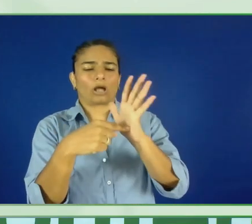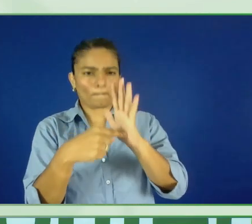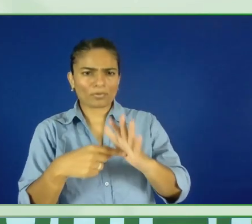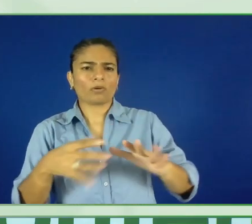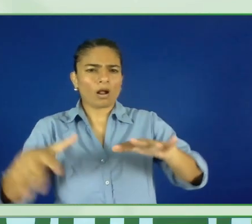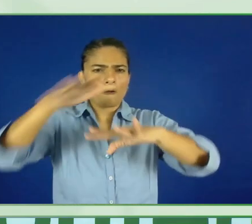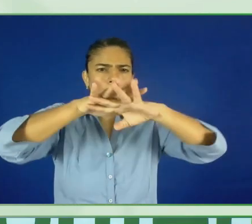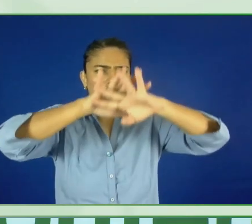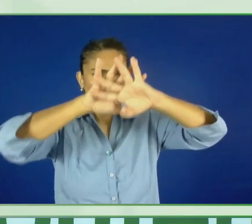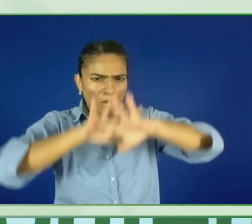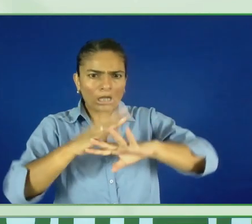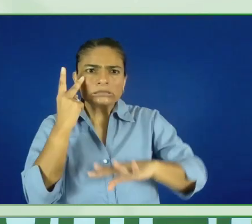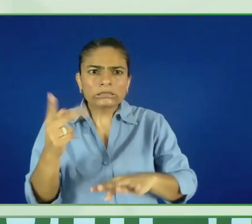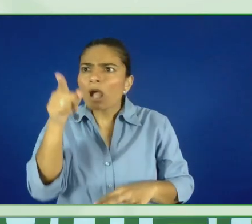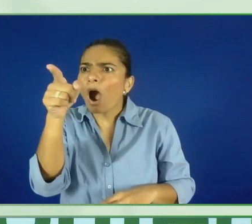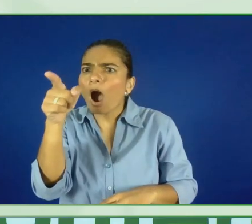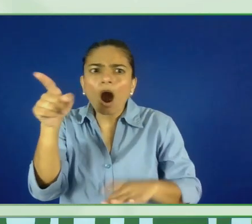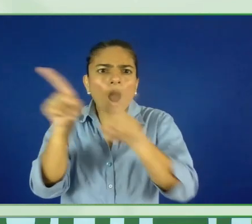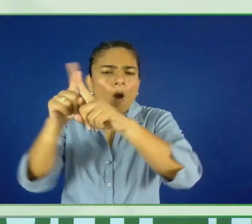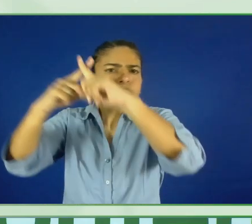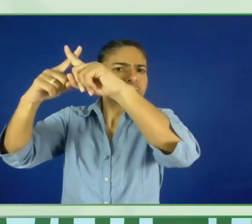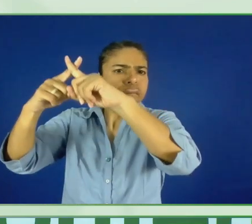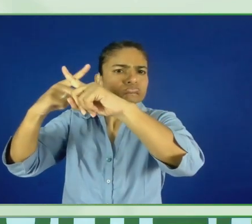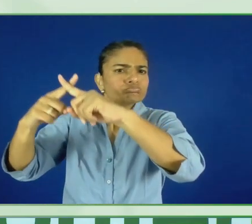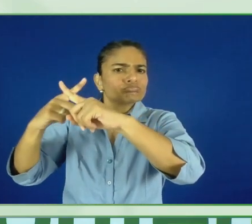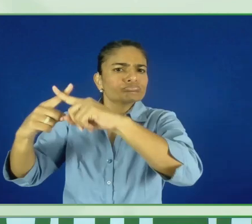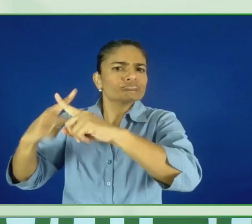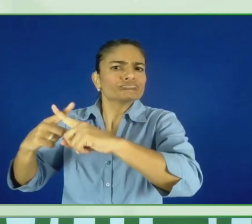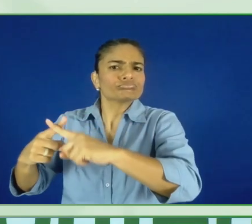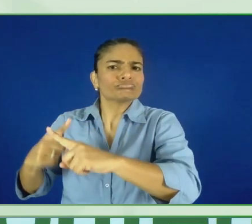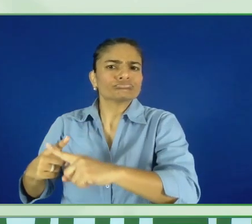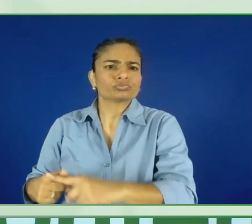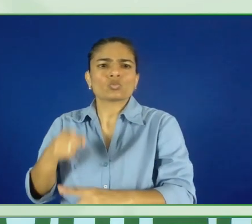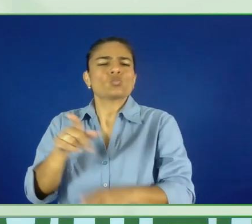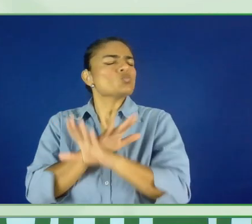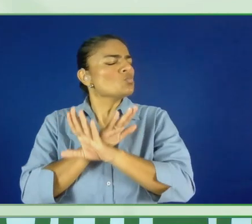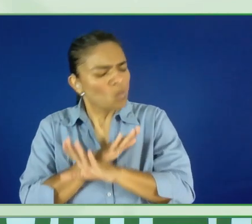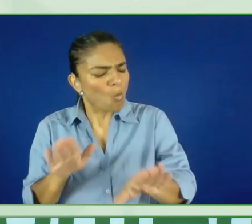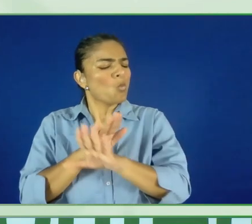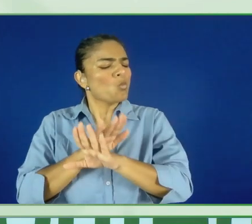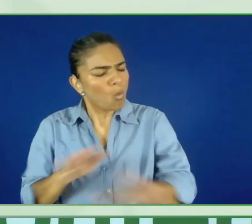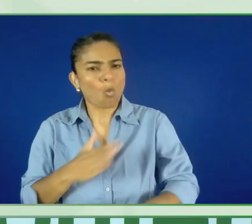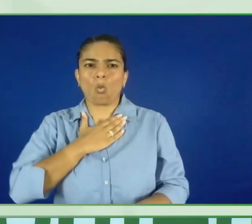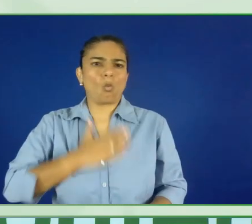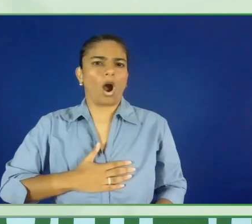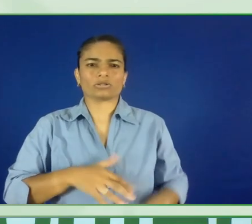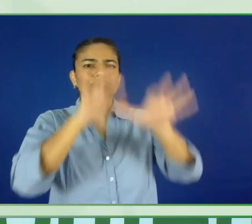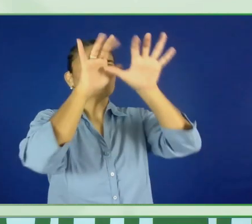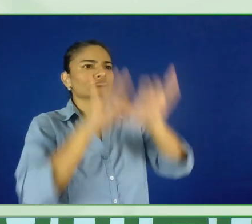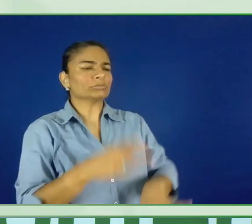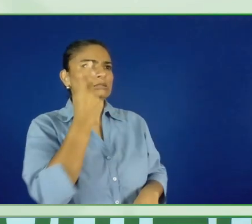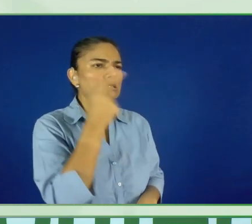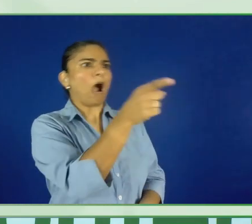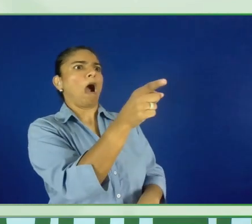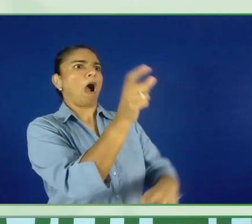basically a list of words that you never, never, never, never want to have in your product. And as you can imagine, there's things that go into there from an